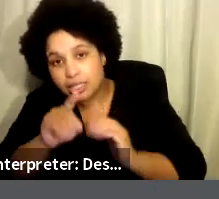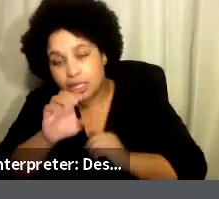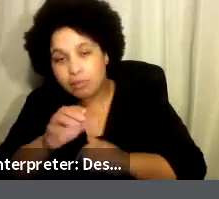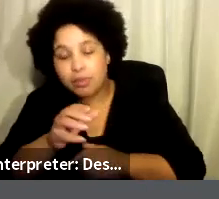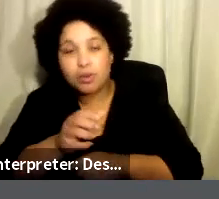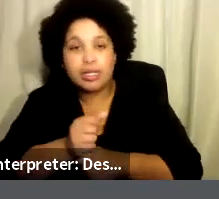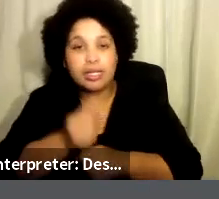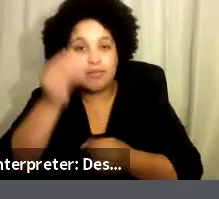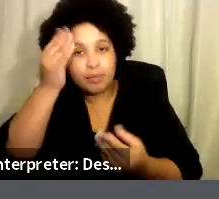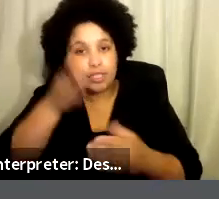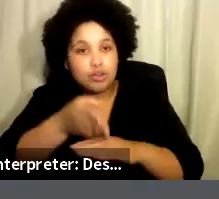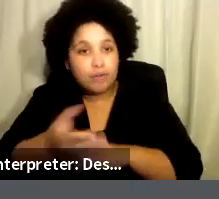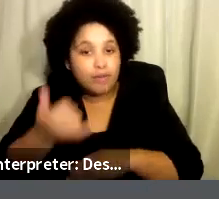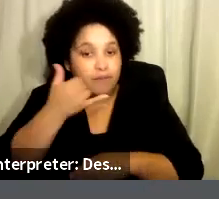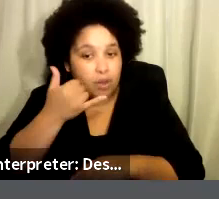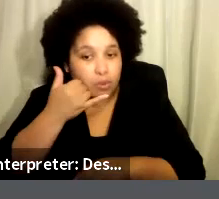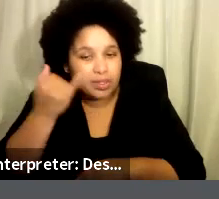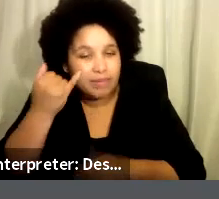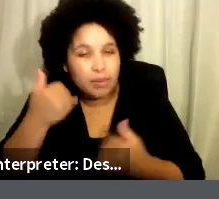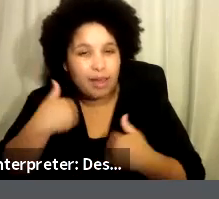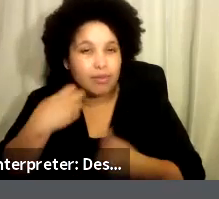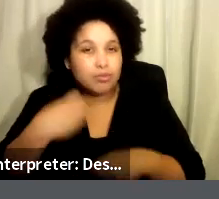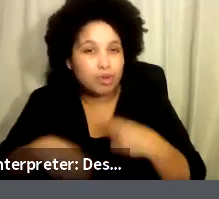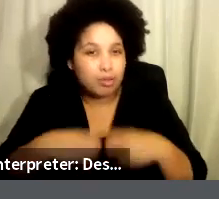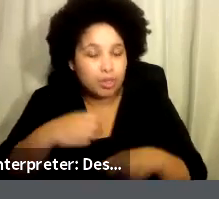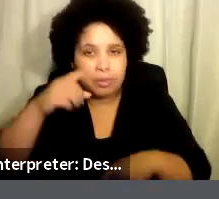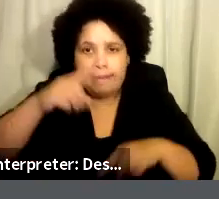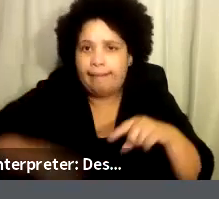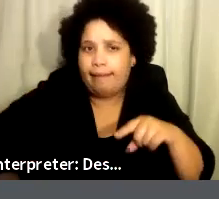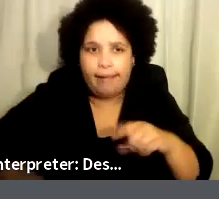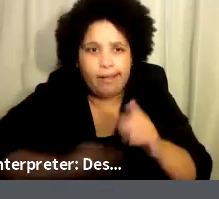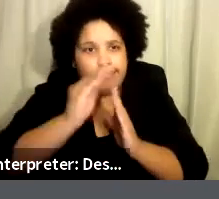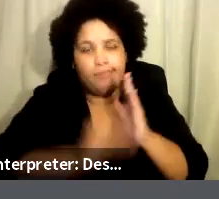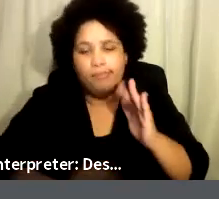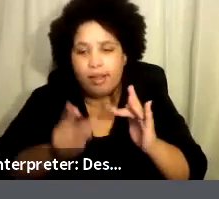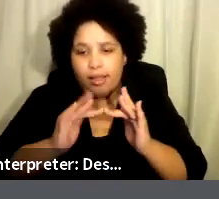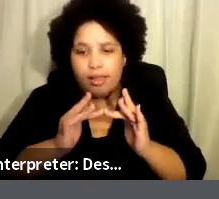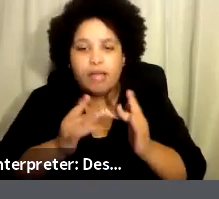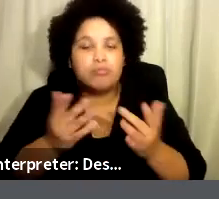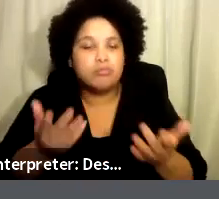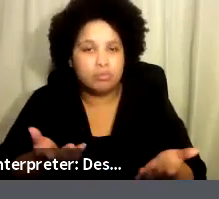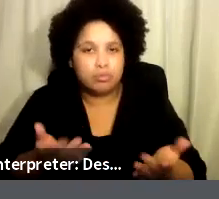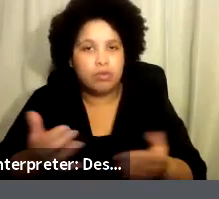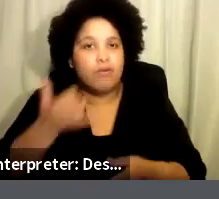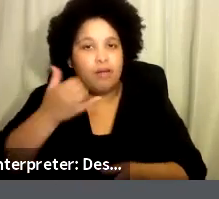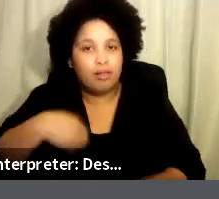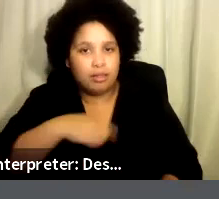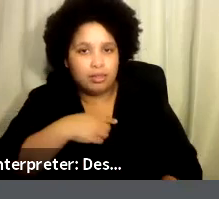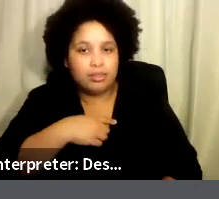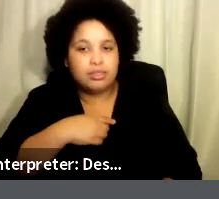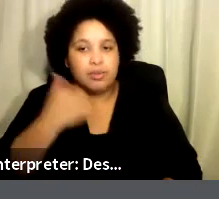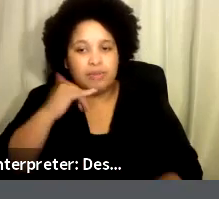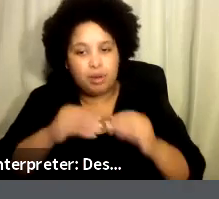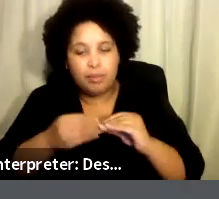information via phone. So if you have any of those challenges where you're not able to complete the enrollment packet online, give us a call at one of those